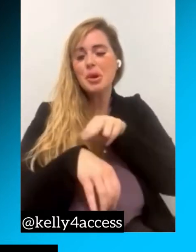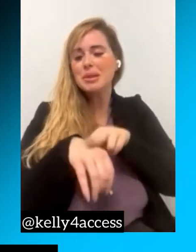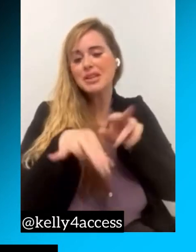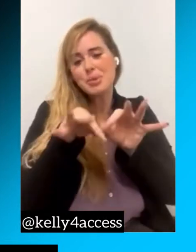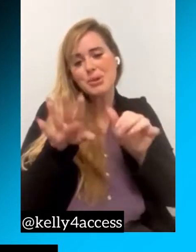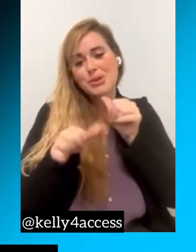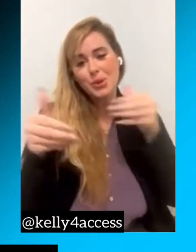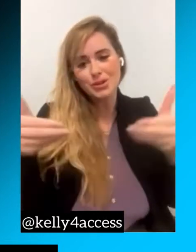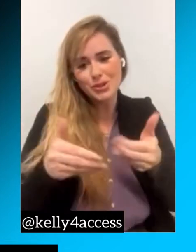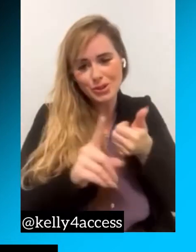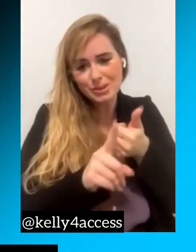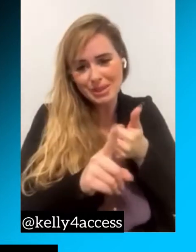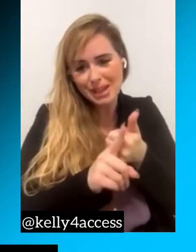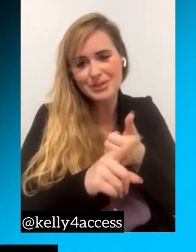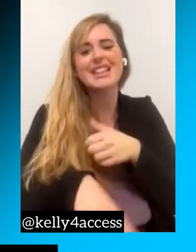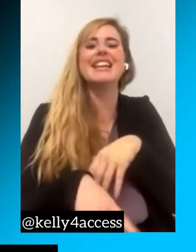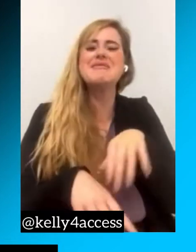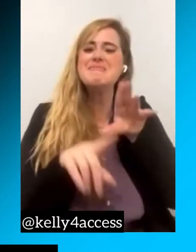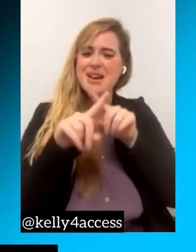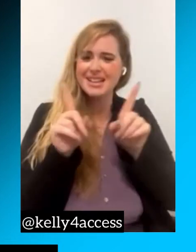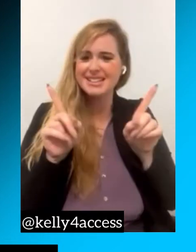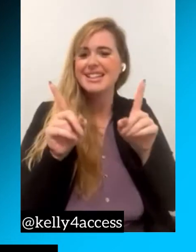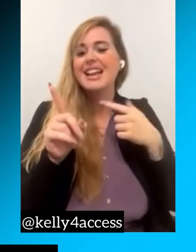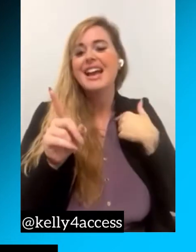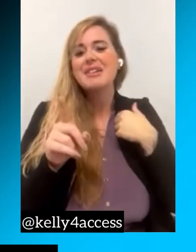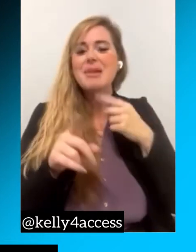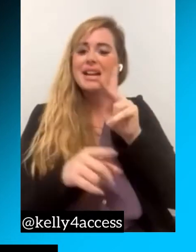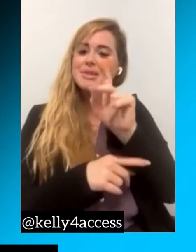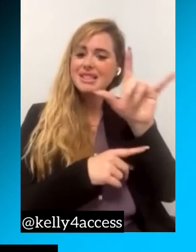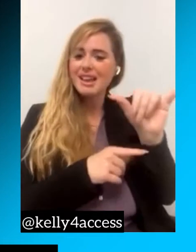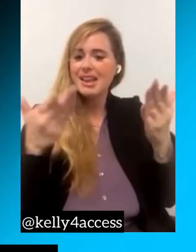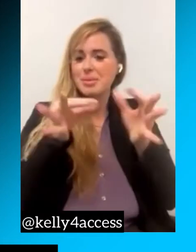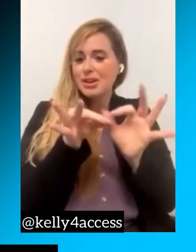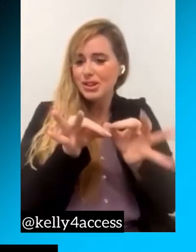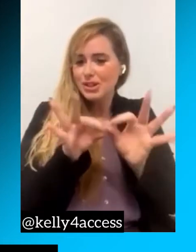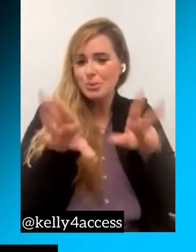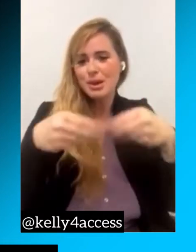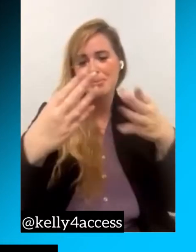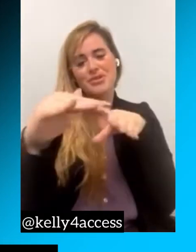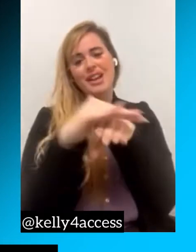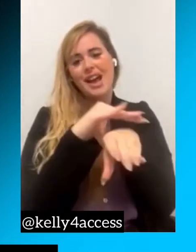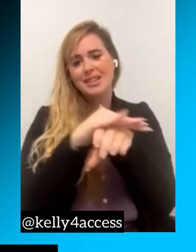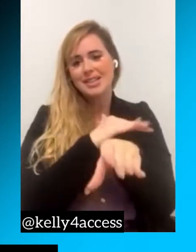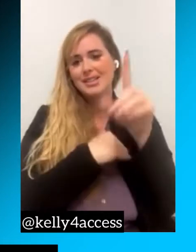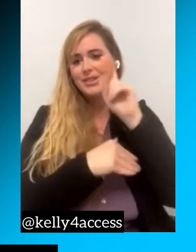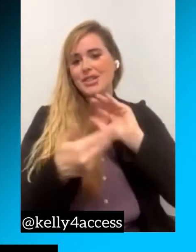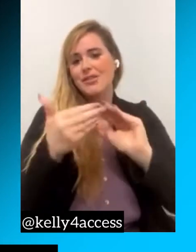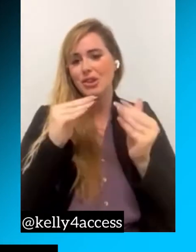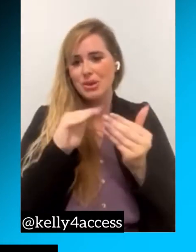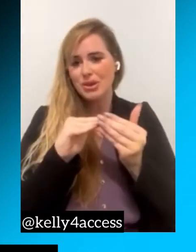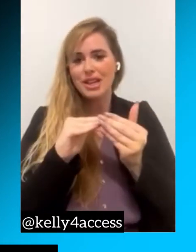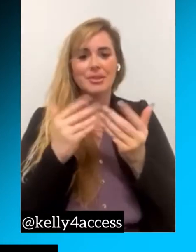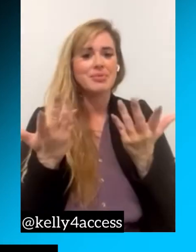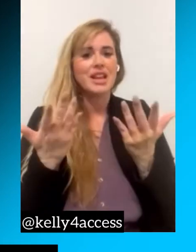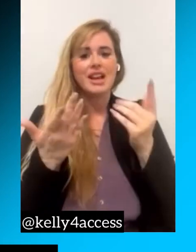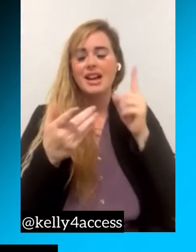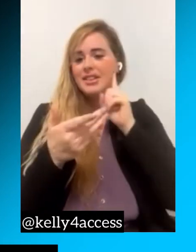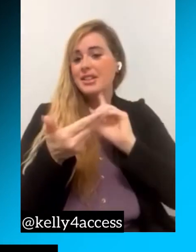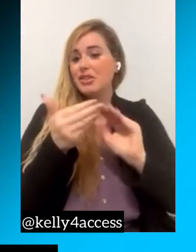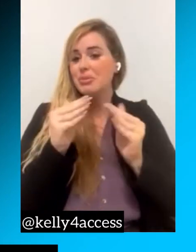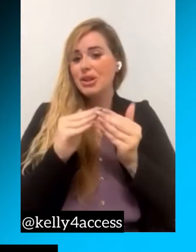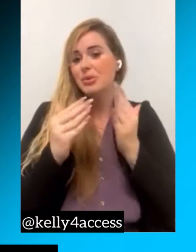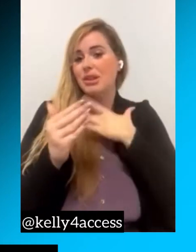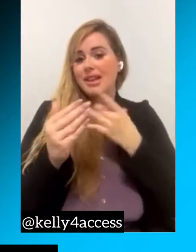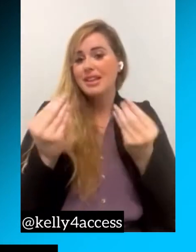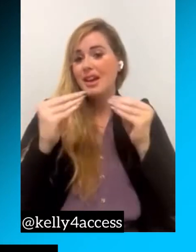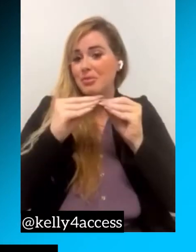Normally interpreters don't introduce themselves, but my name is Kelly. I'm here to interpret and provide access to the deaf community. The deaf